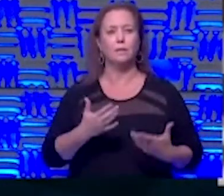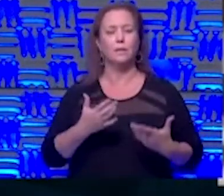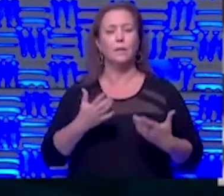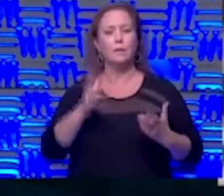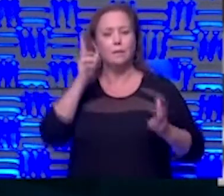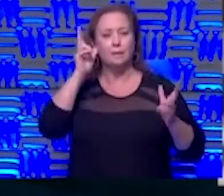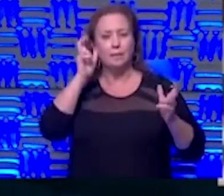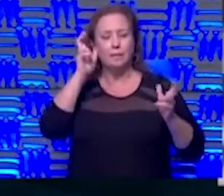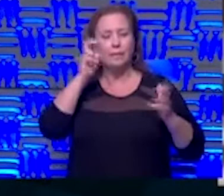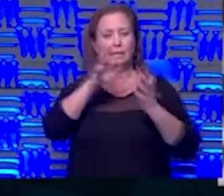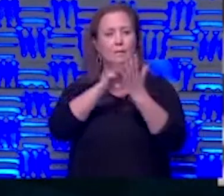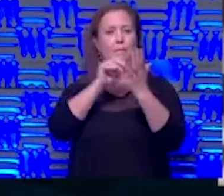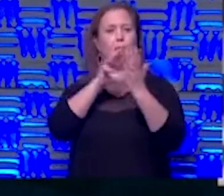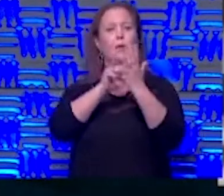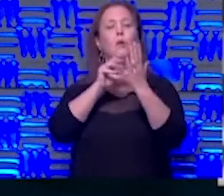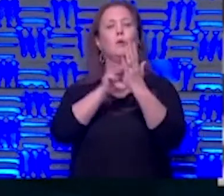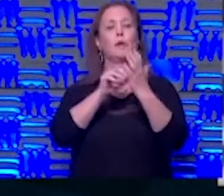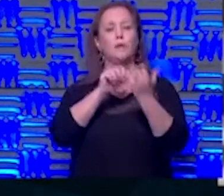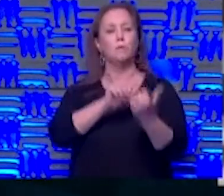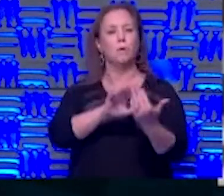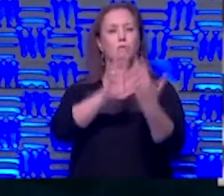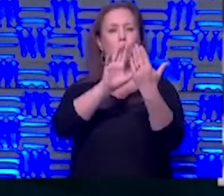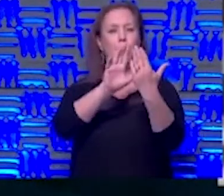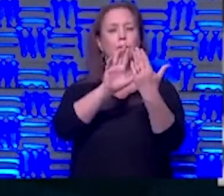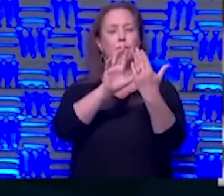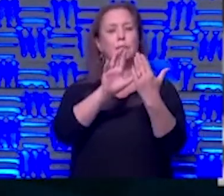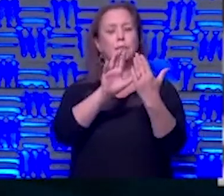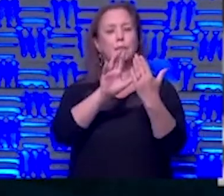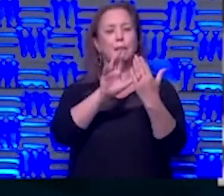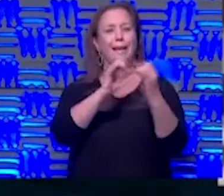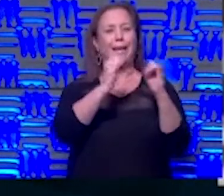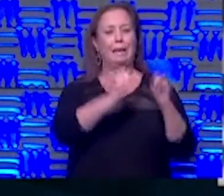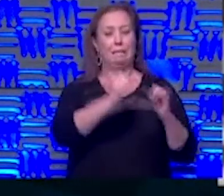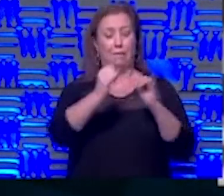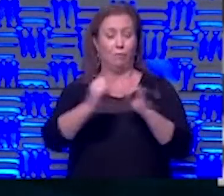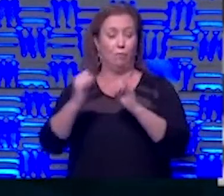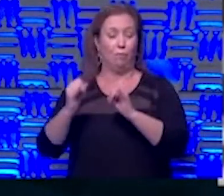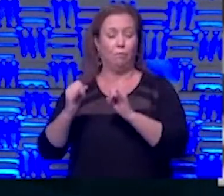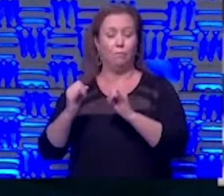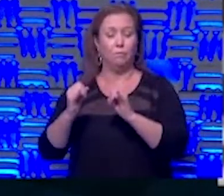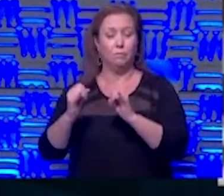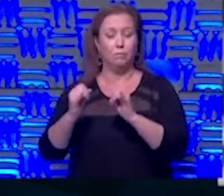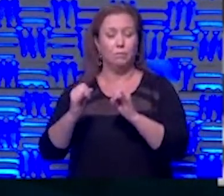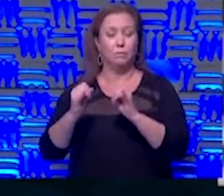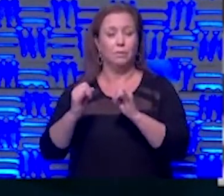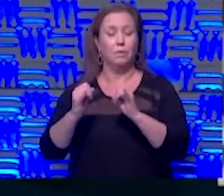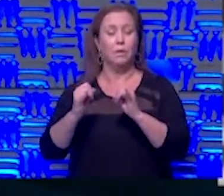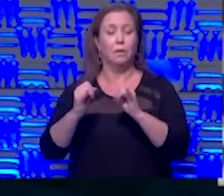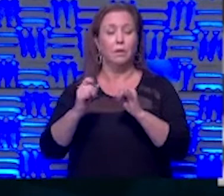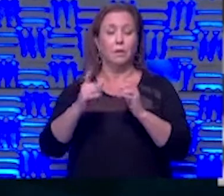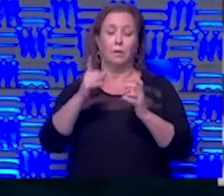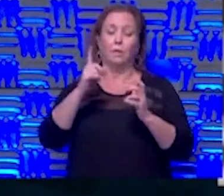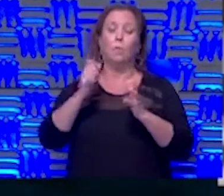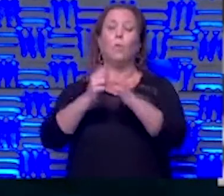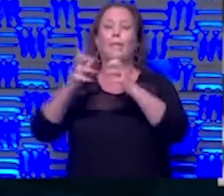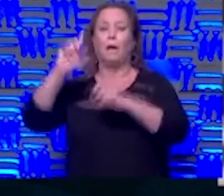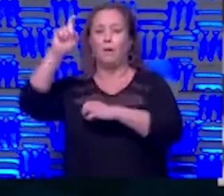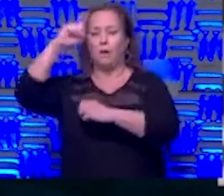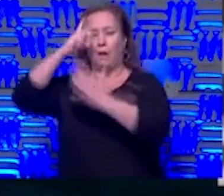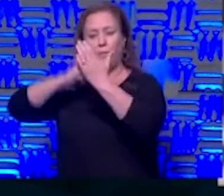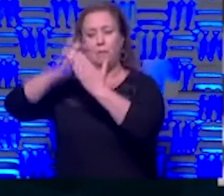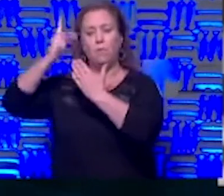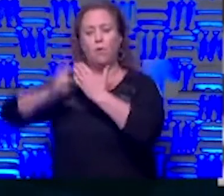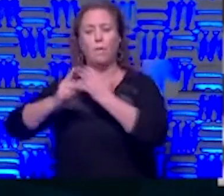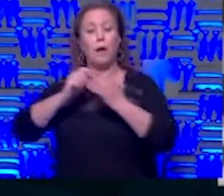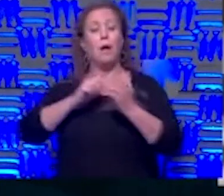listen and to learn and to address individually, absent a particular government program,